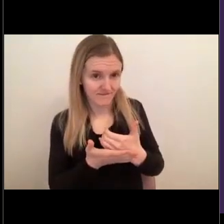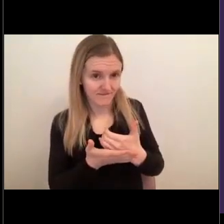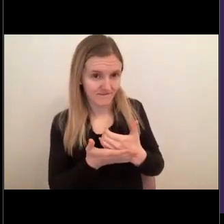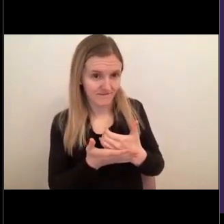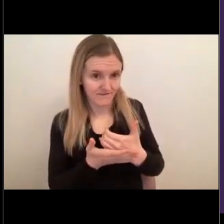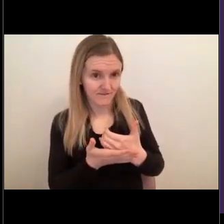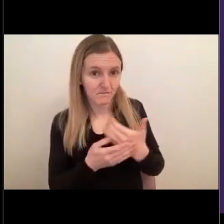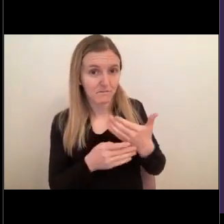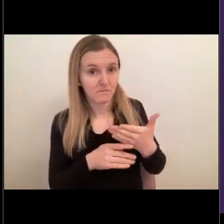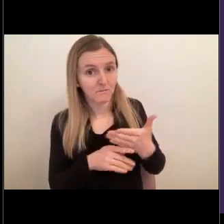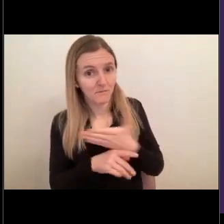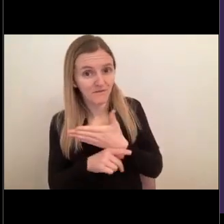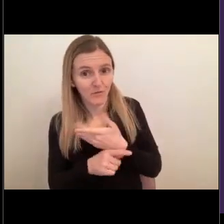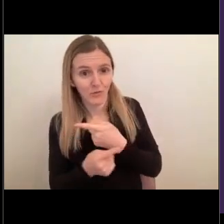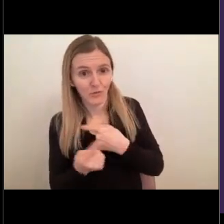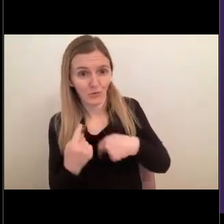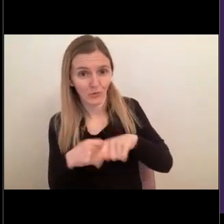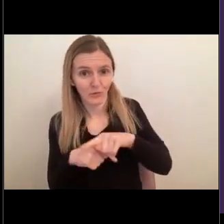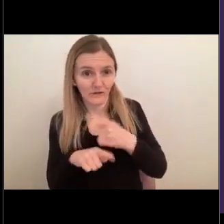talk about